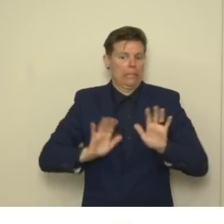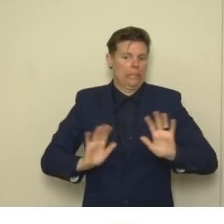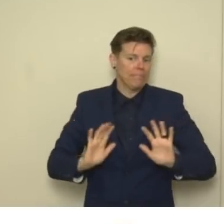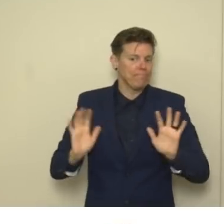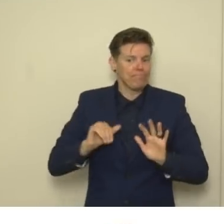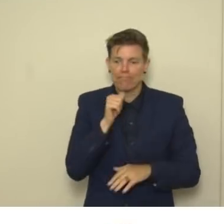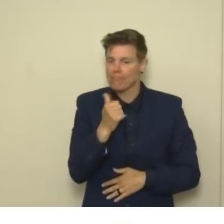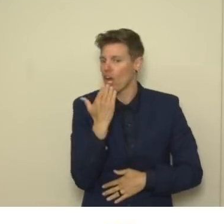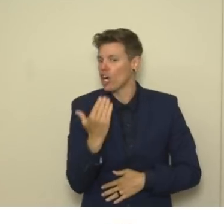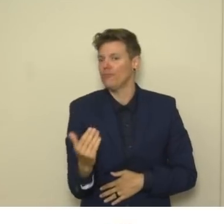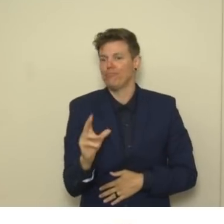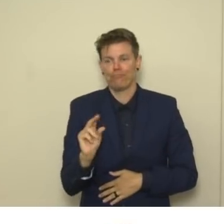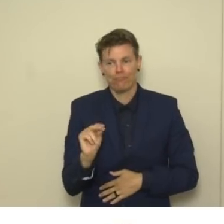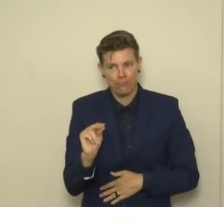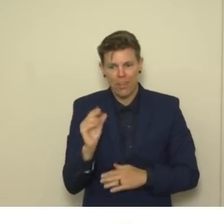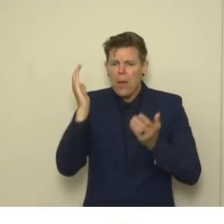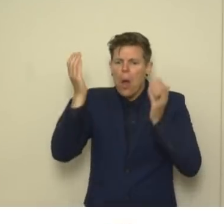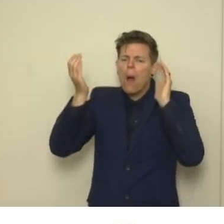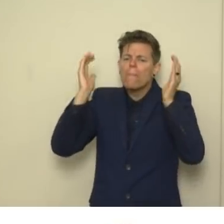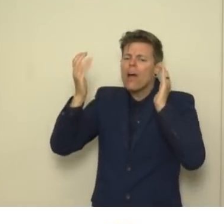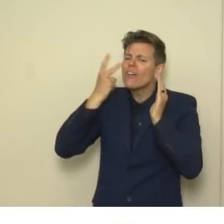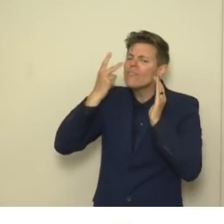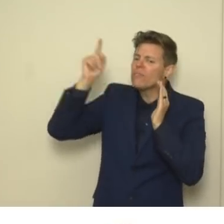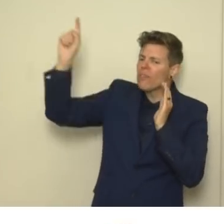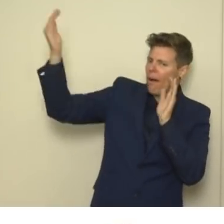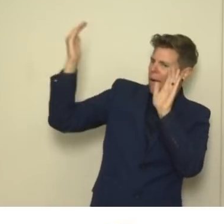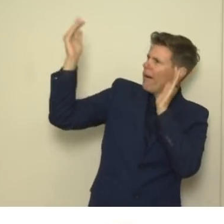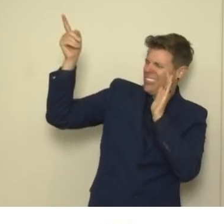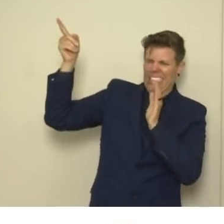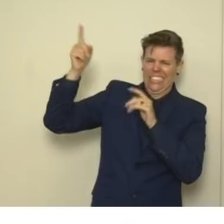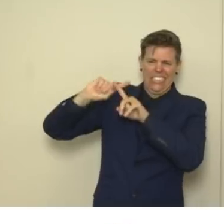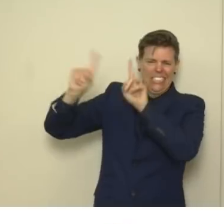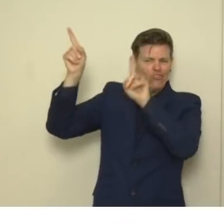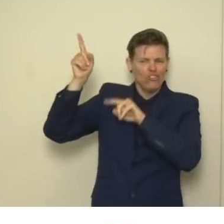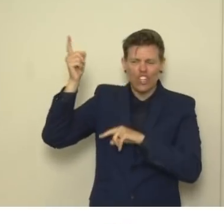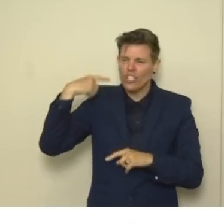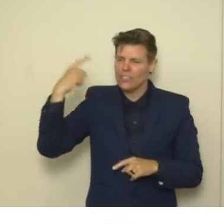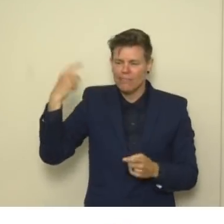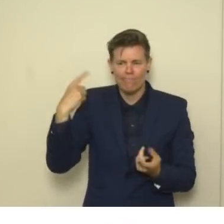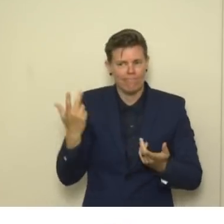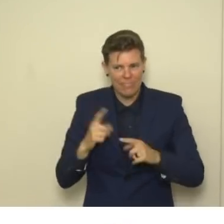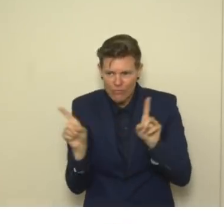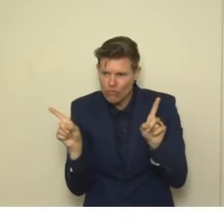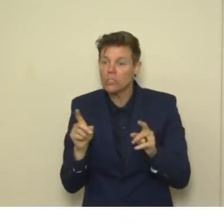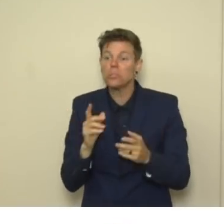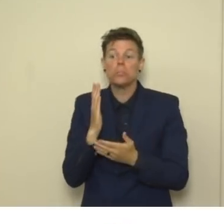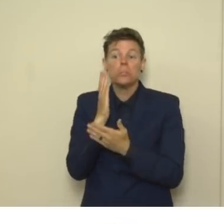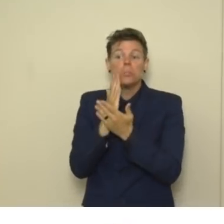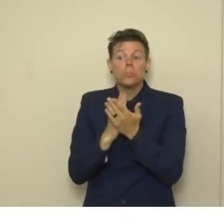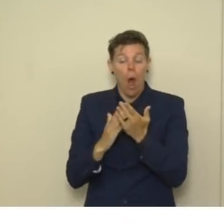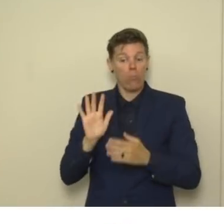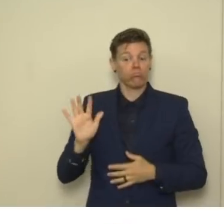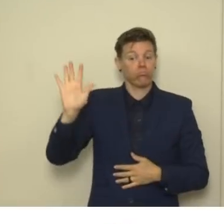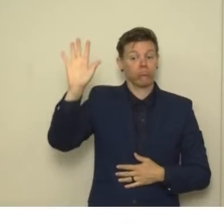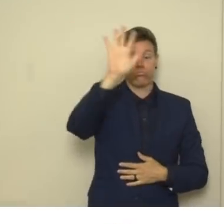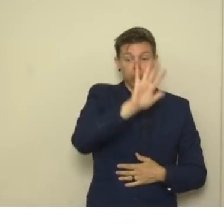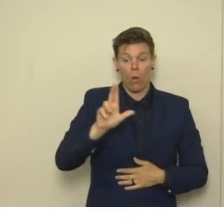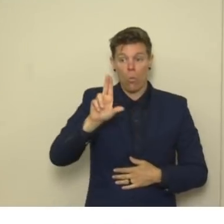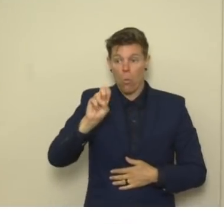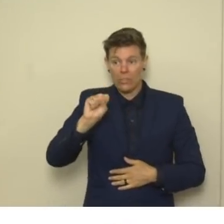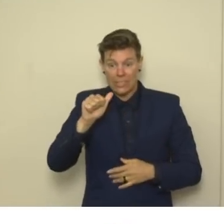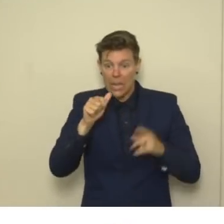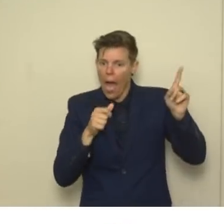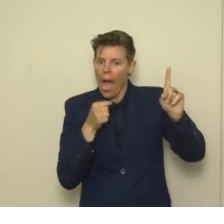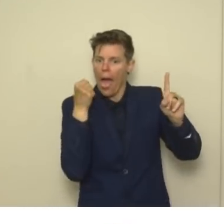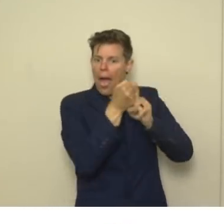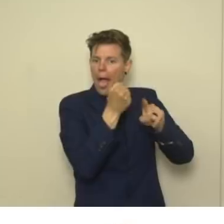the successful places in the country who got hit with the virus earlier, we can see from their experience what worked,